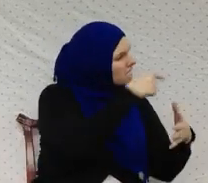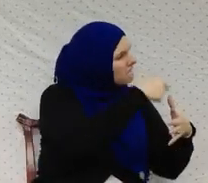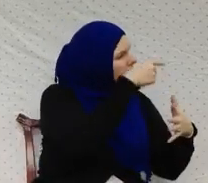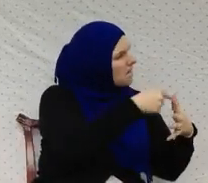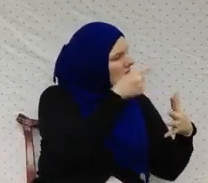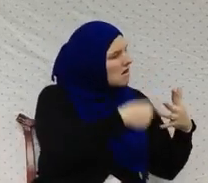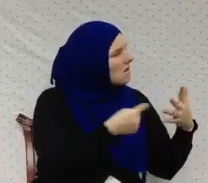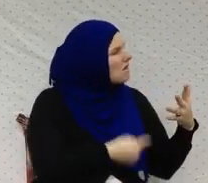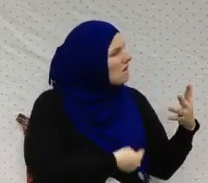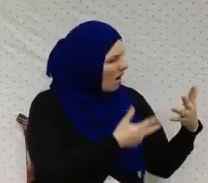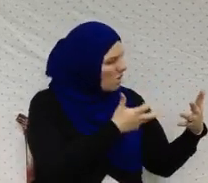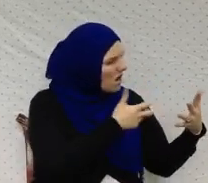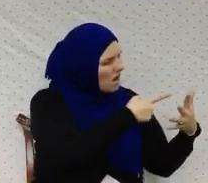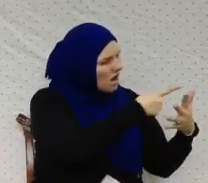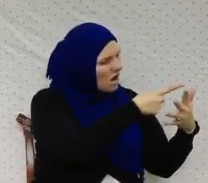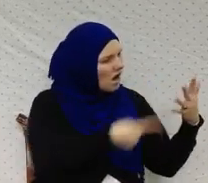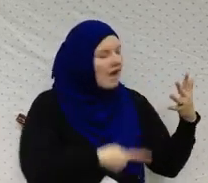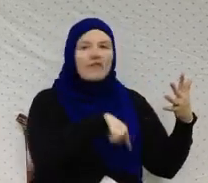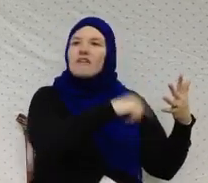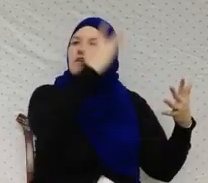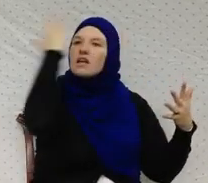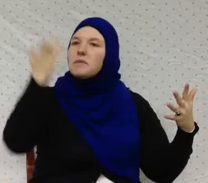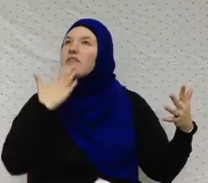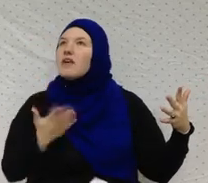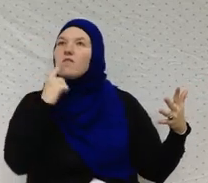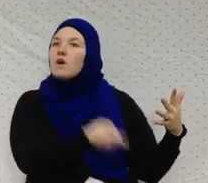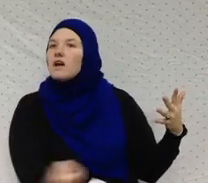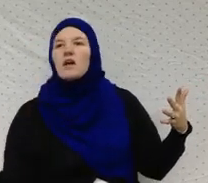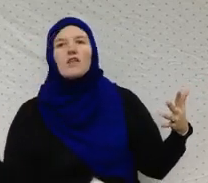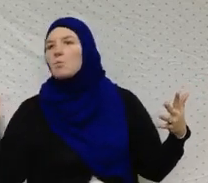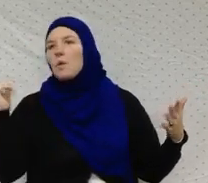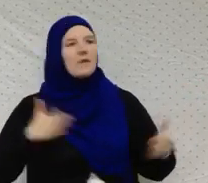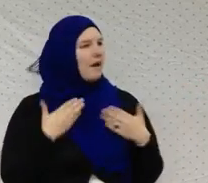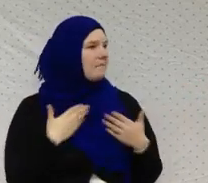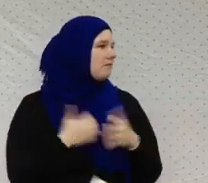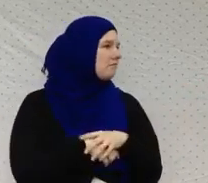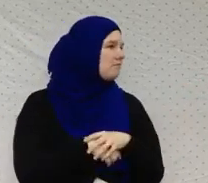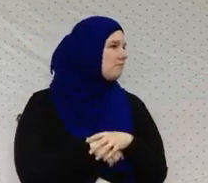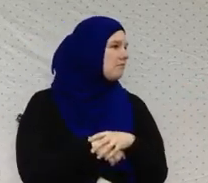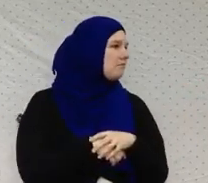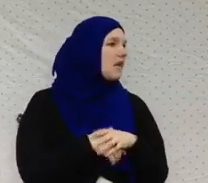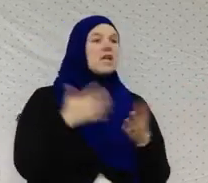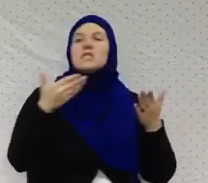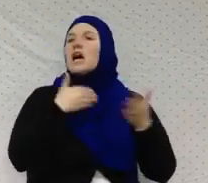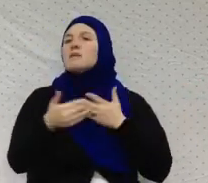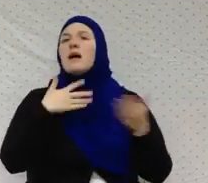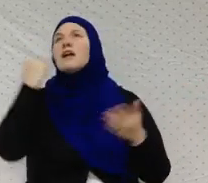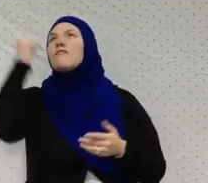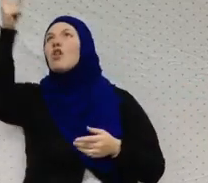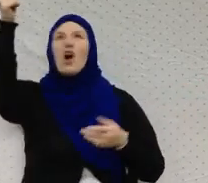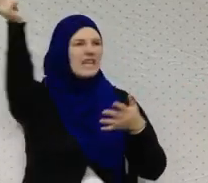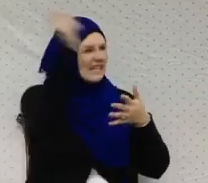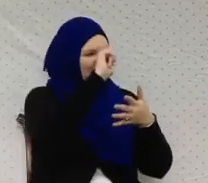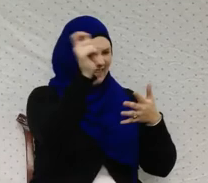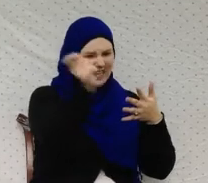don't have, while they forget to be grateful for what they have, they will never be happy even if they get all what they